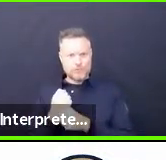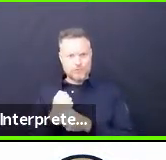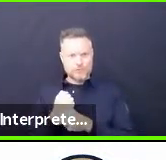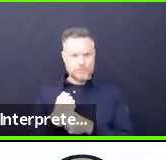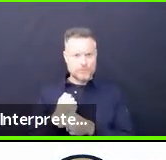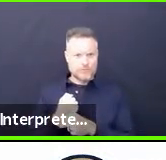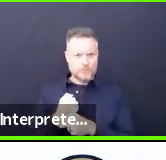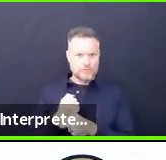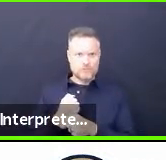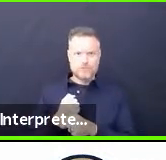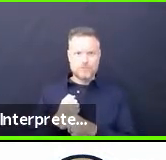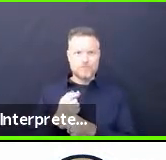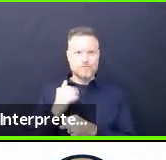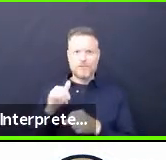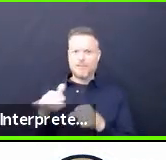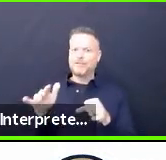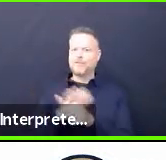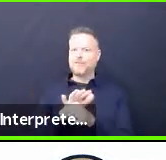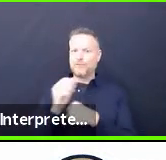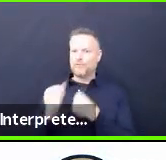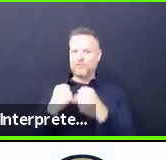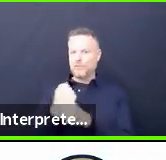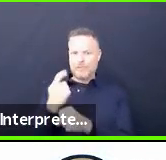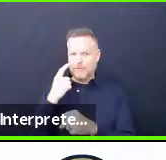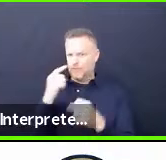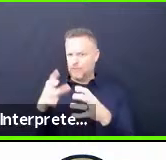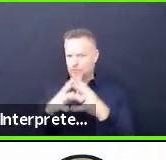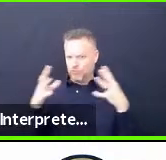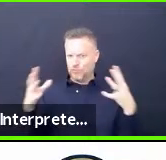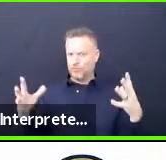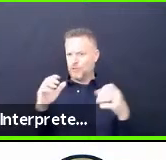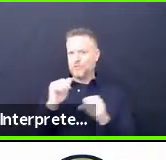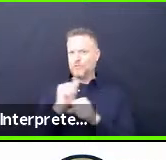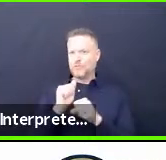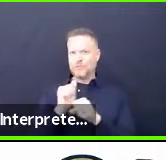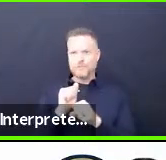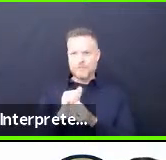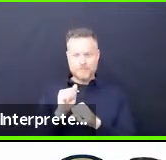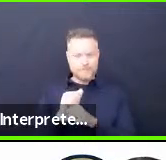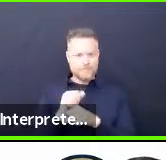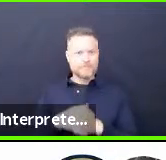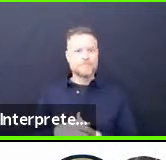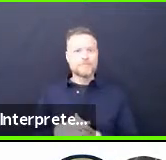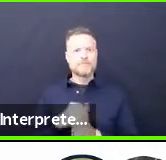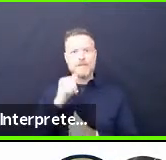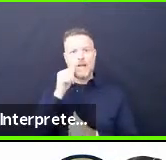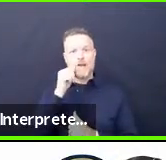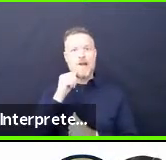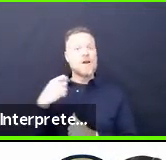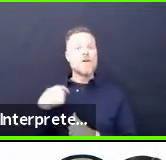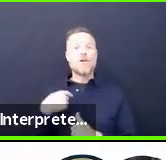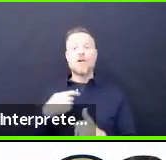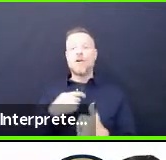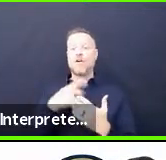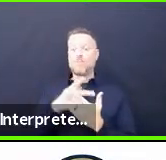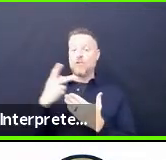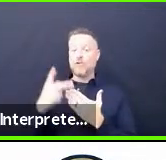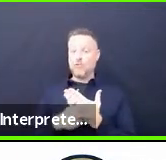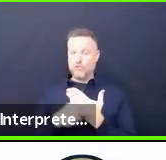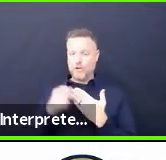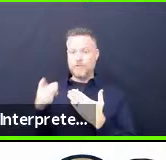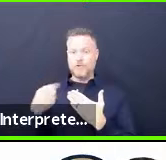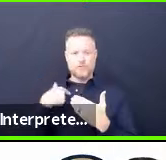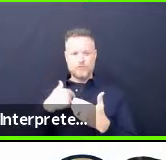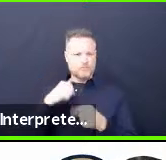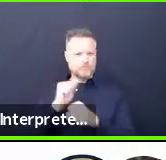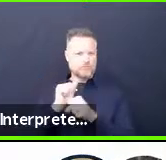year packed with a lot of work, but during our programming, so as we work to collaborate